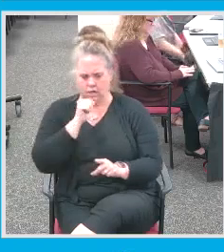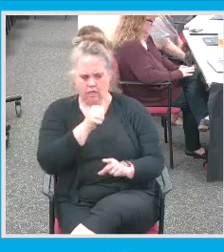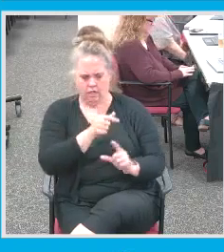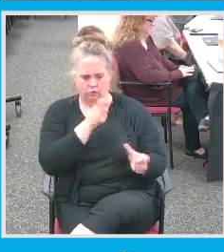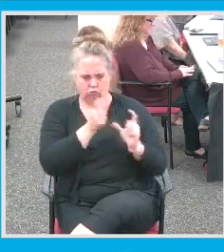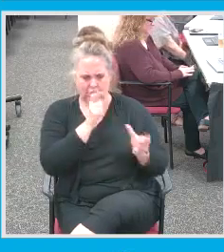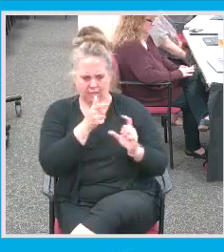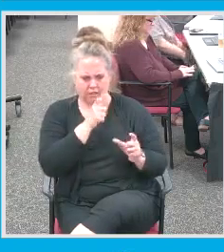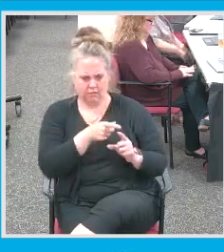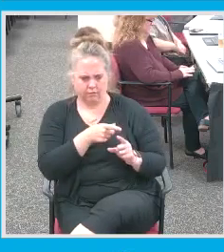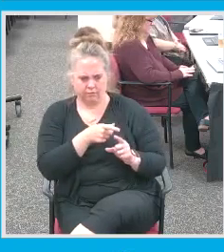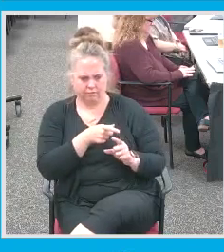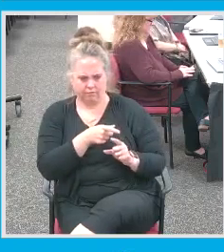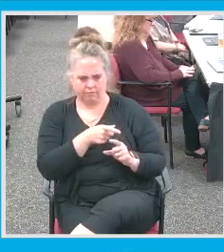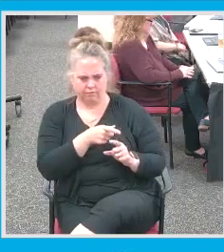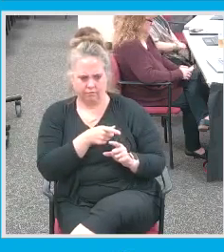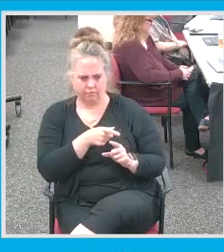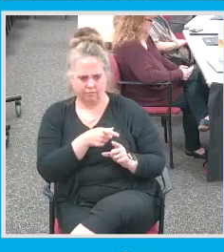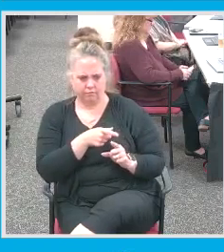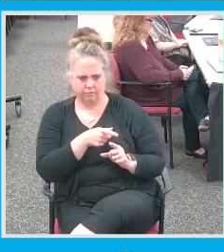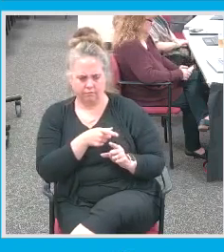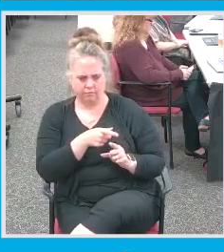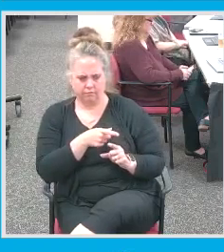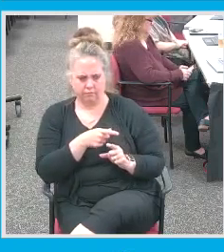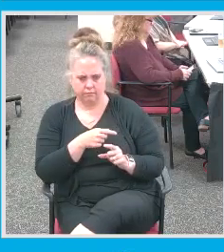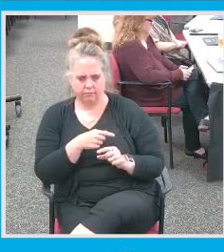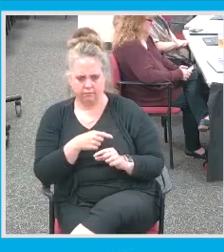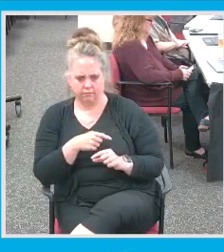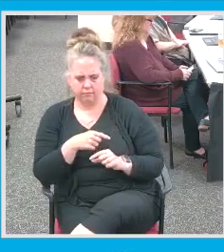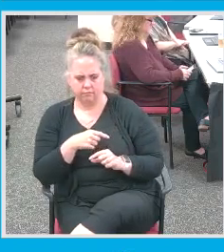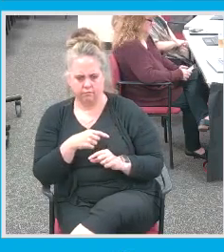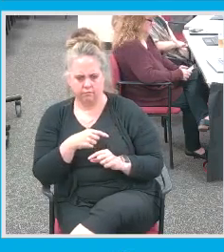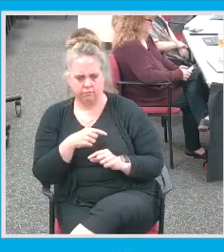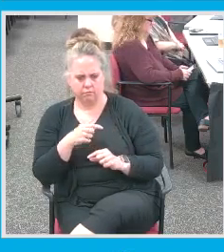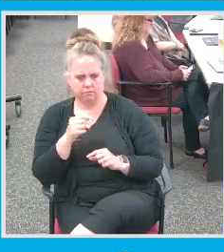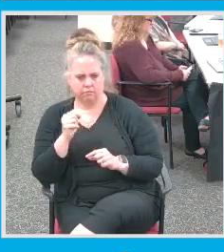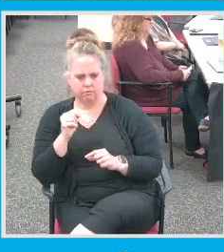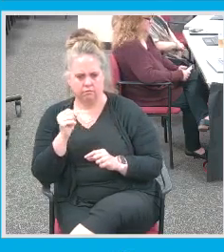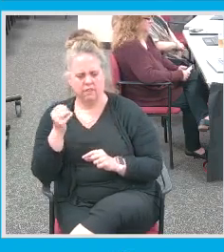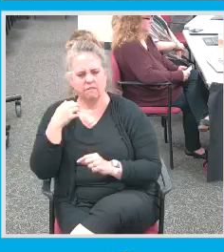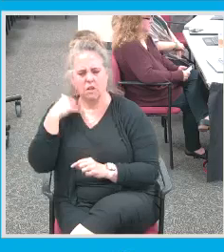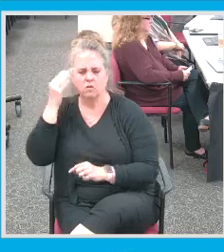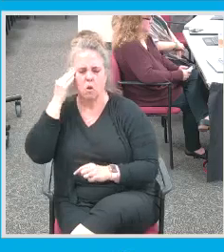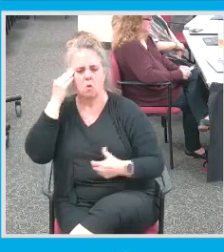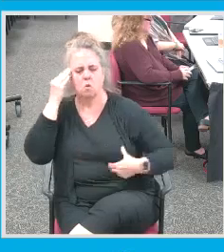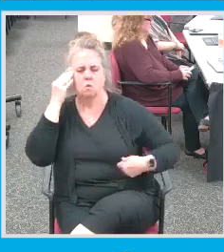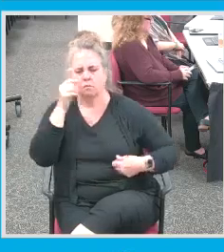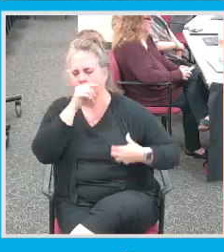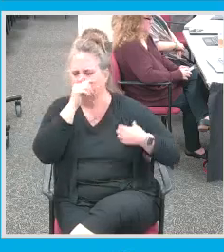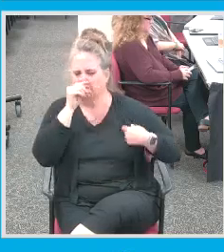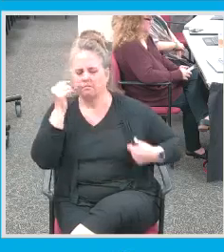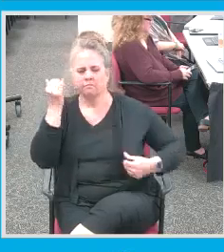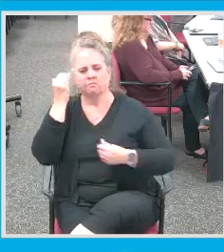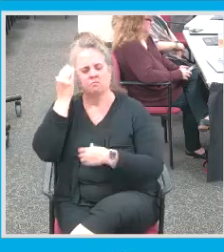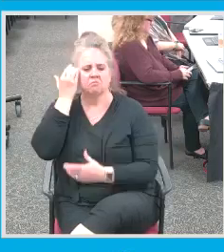crisis, right? No, but if I know that maybe my brother, who is going through a divorce